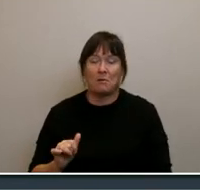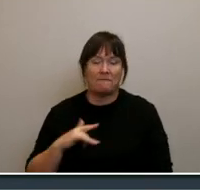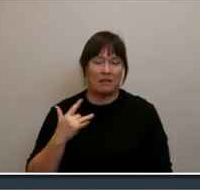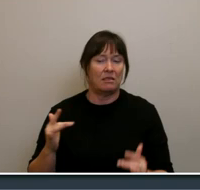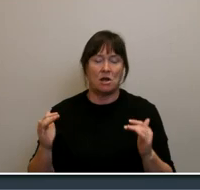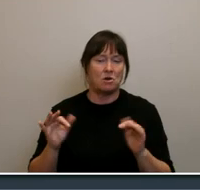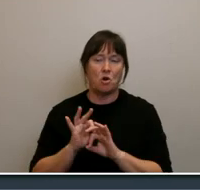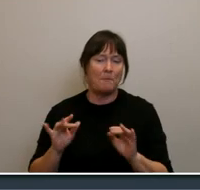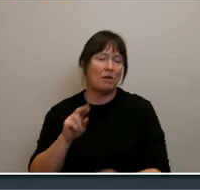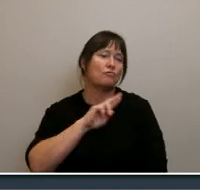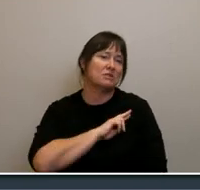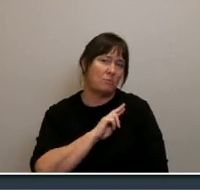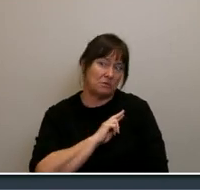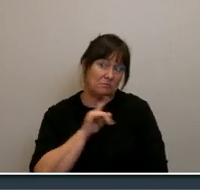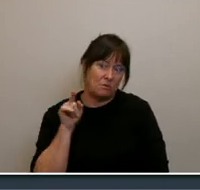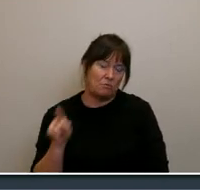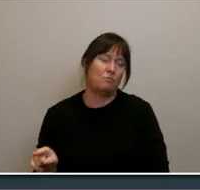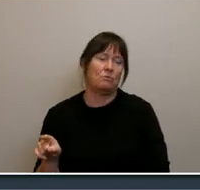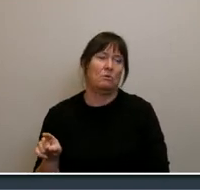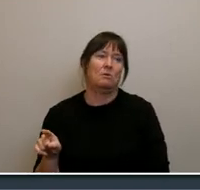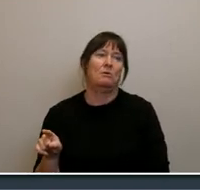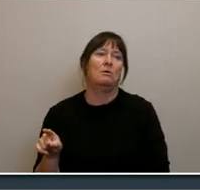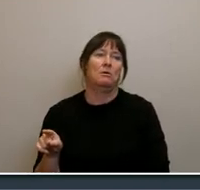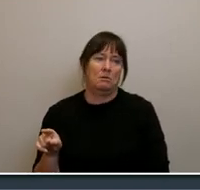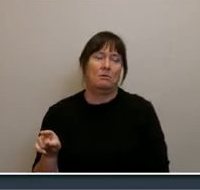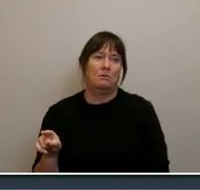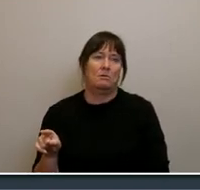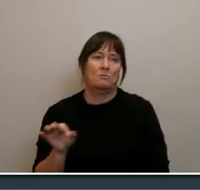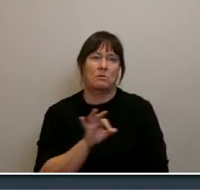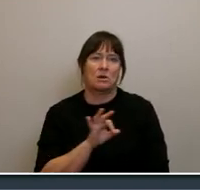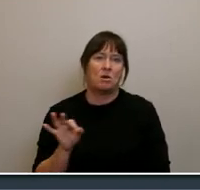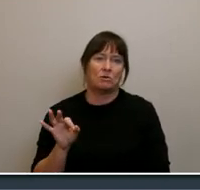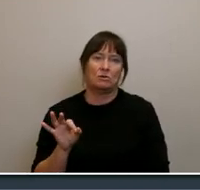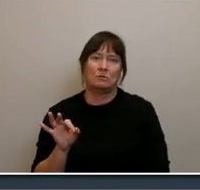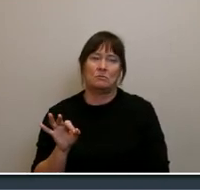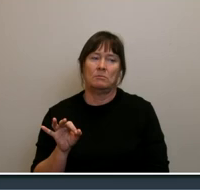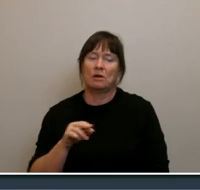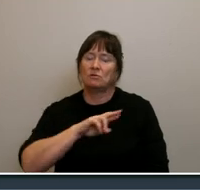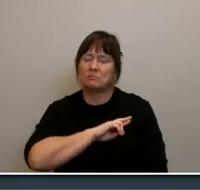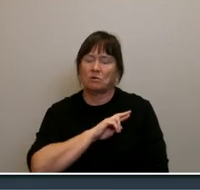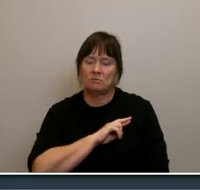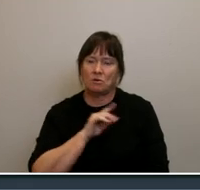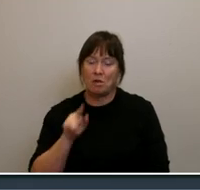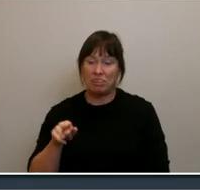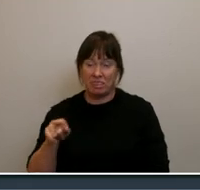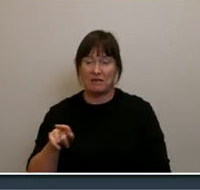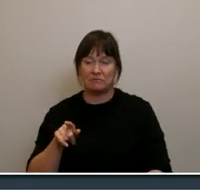feel. So let's say I think they are not carrying on like a responsible citizen, because they've